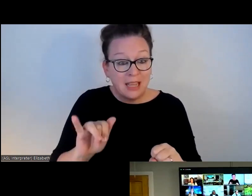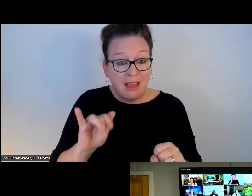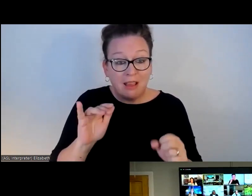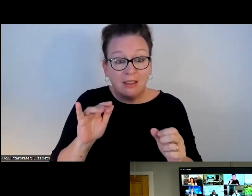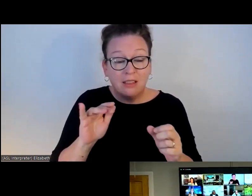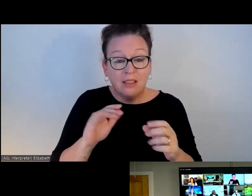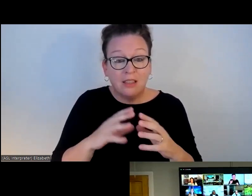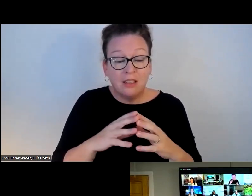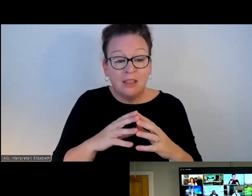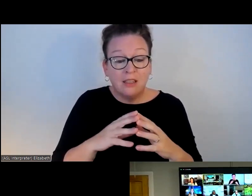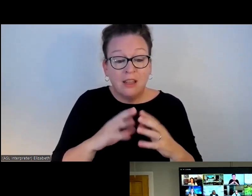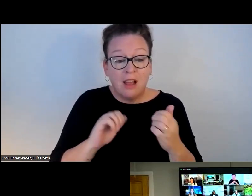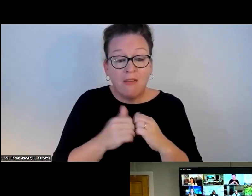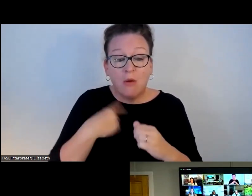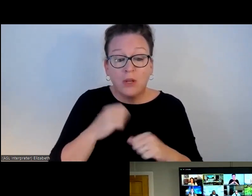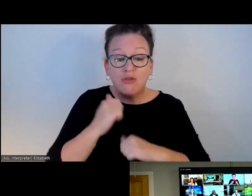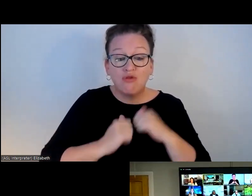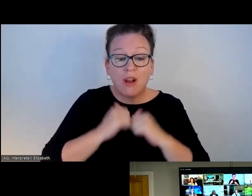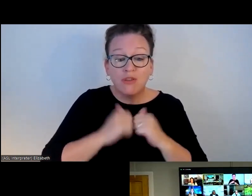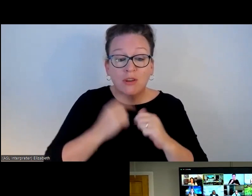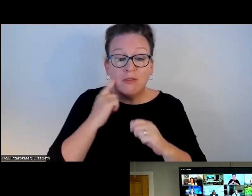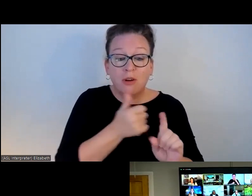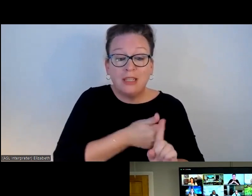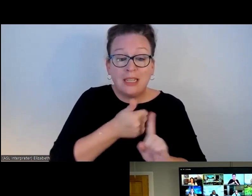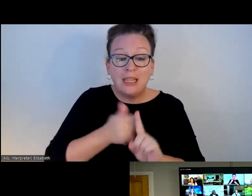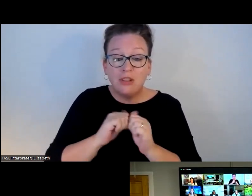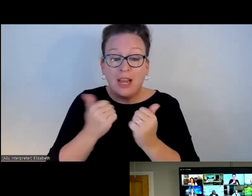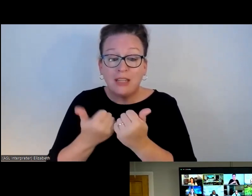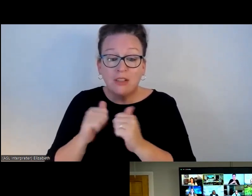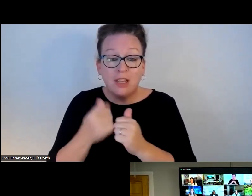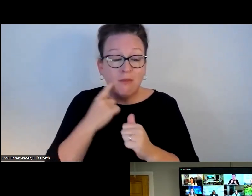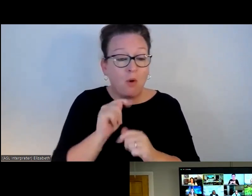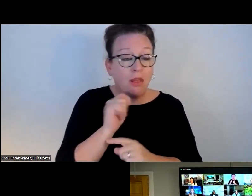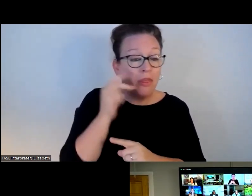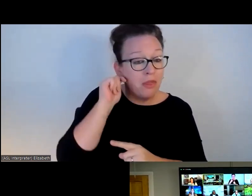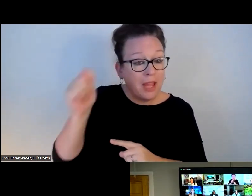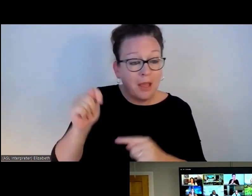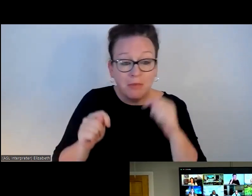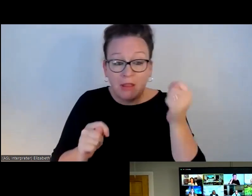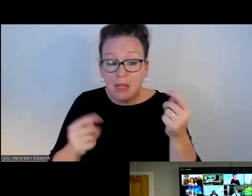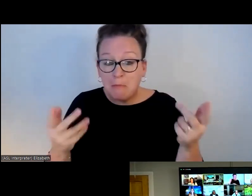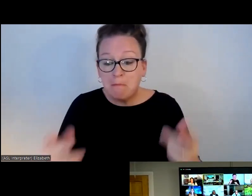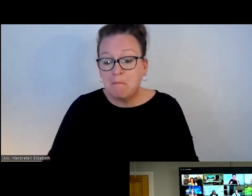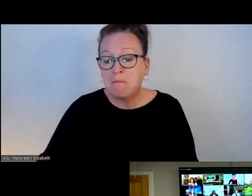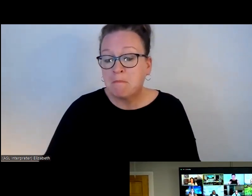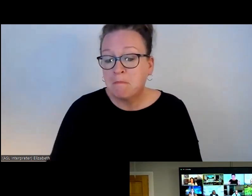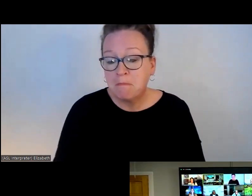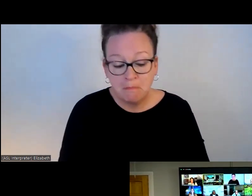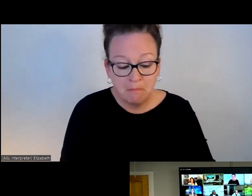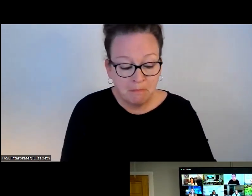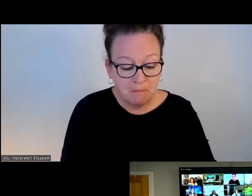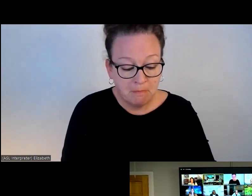structuring agency by agency or theme by theme? Did you mean something